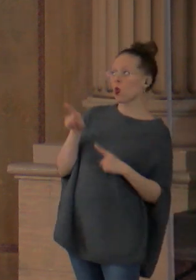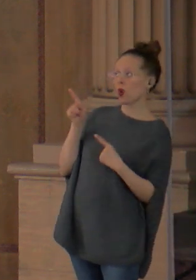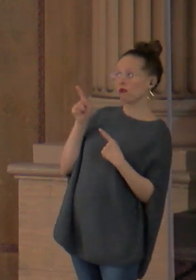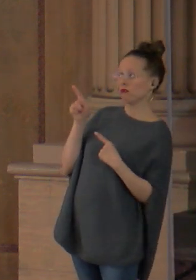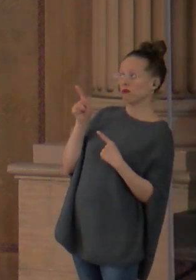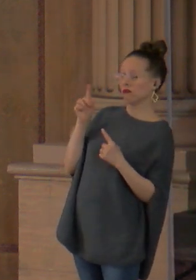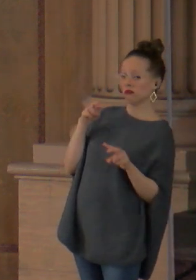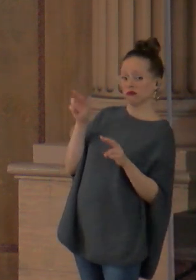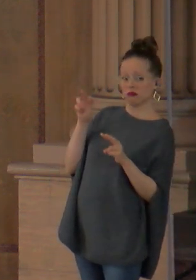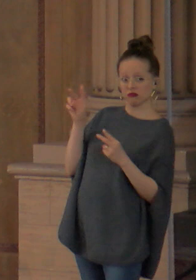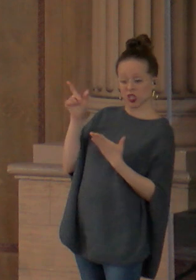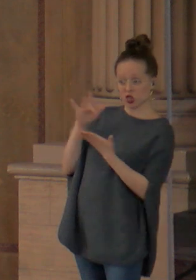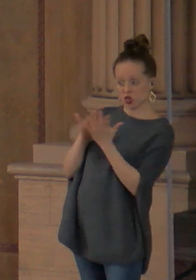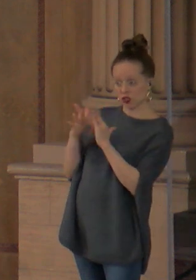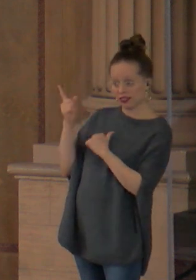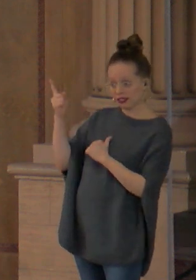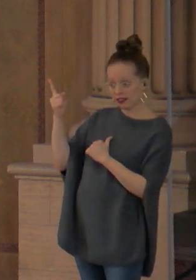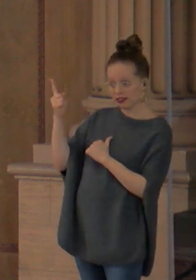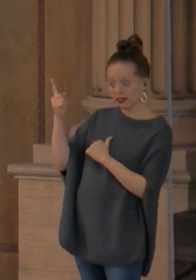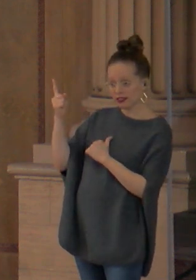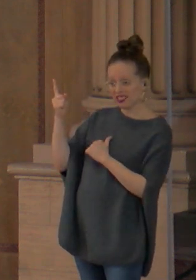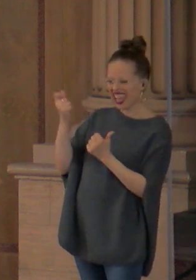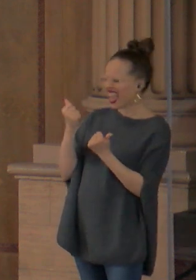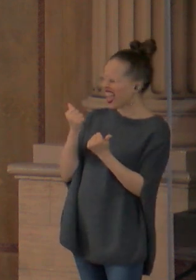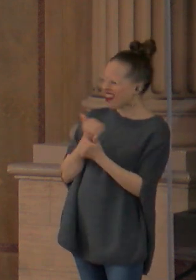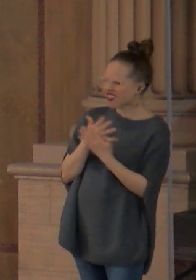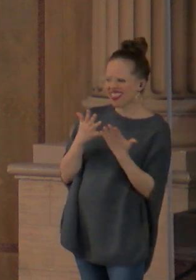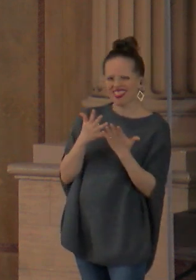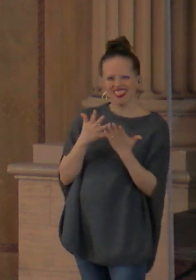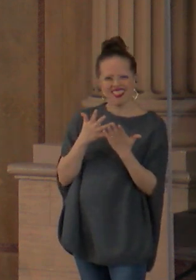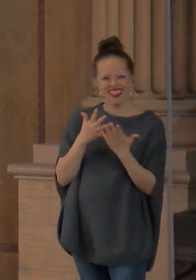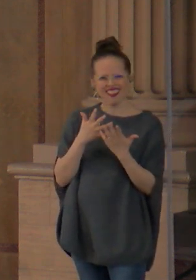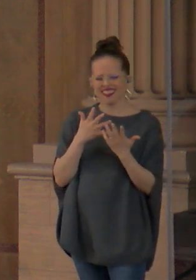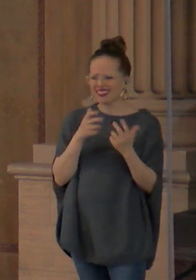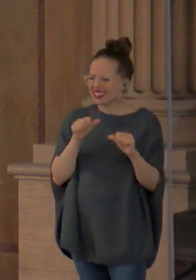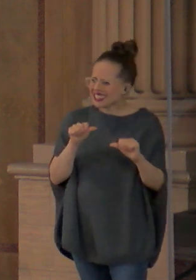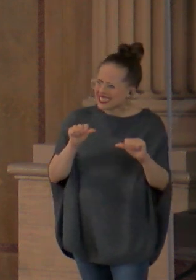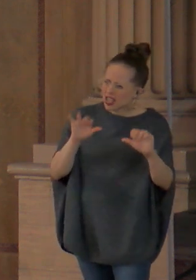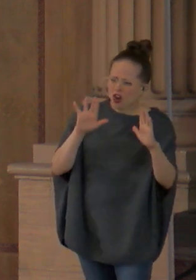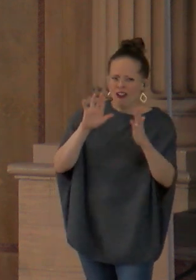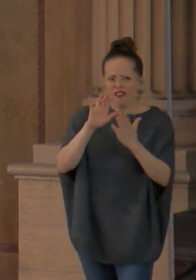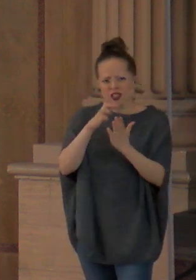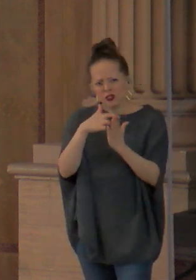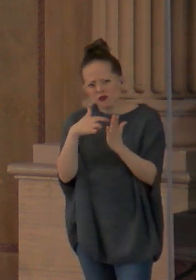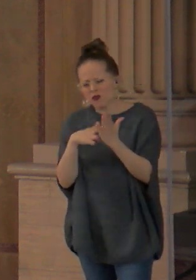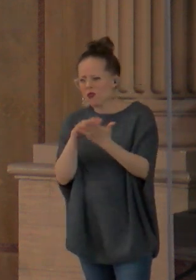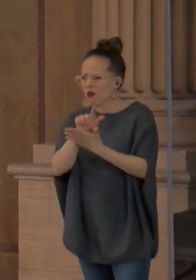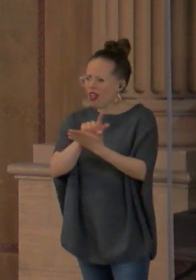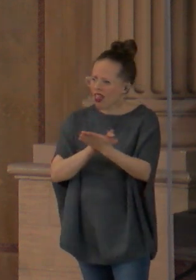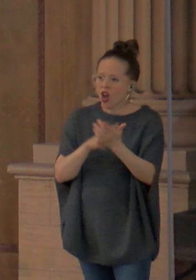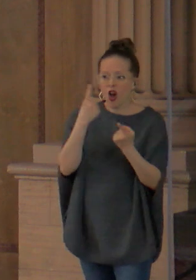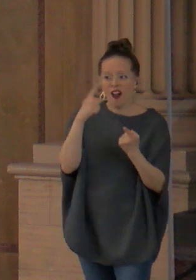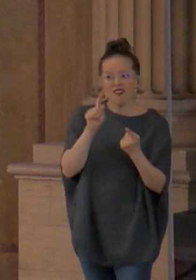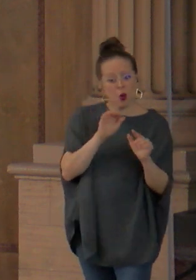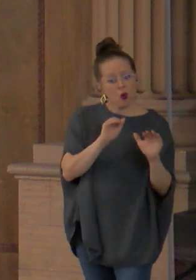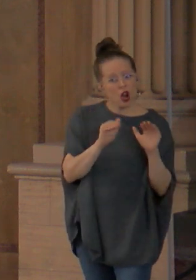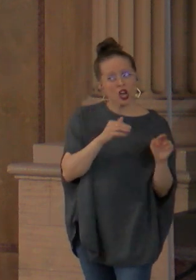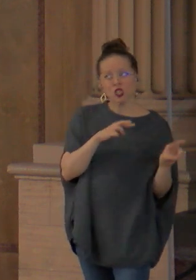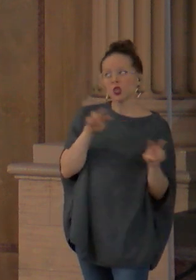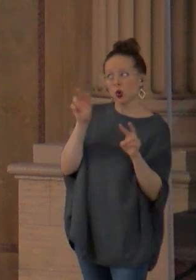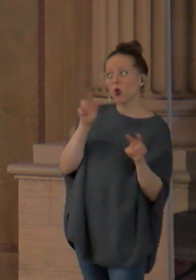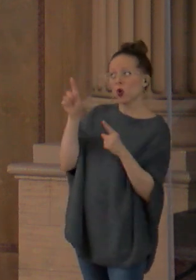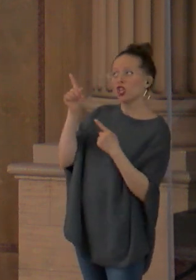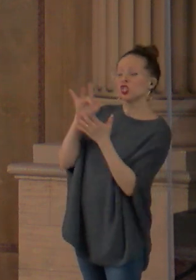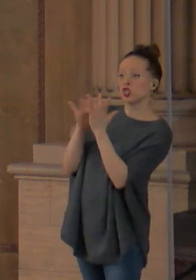sacrifices were so that we would know who Jesus was when he came. All the rules, all the laws were to send us running to Jesus. Jesus shows up